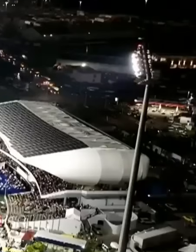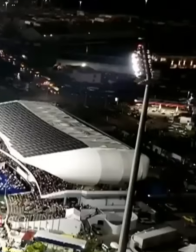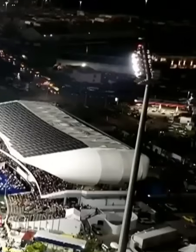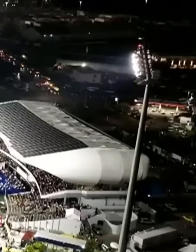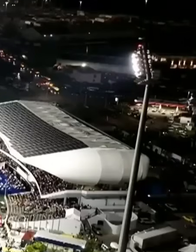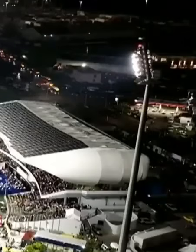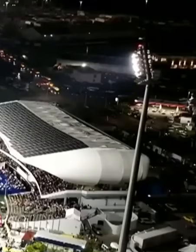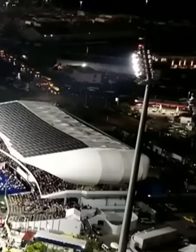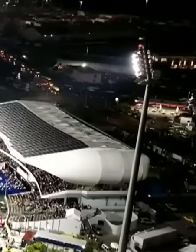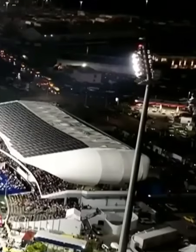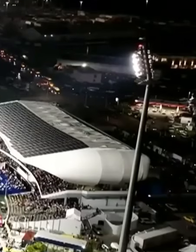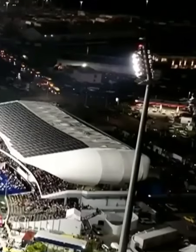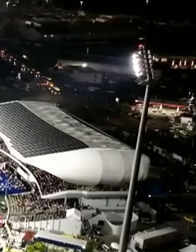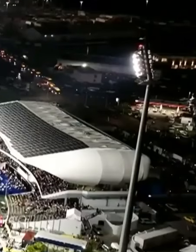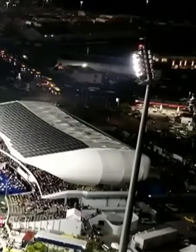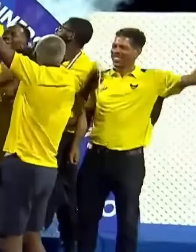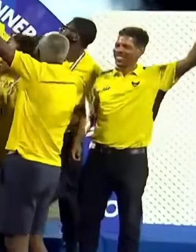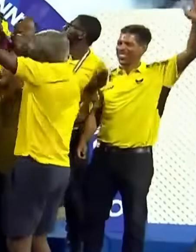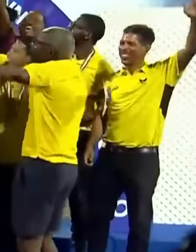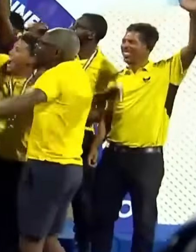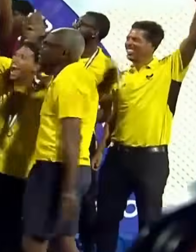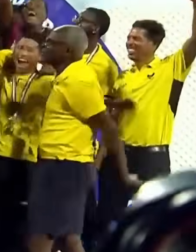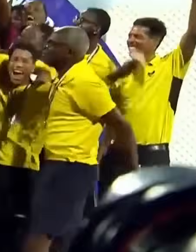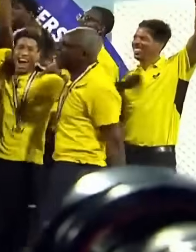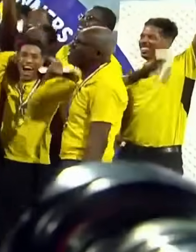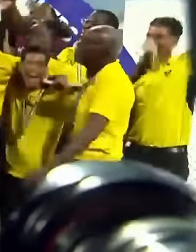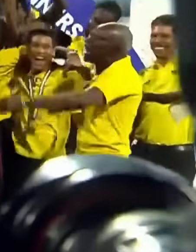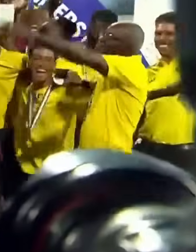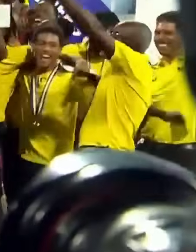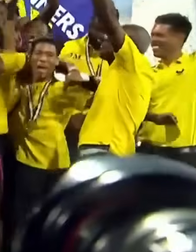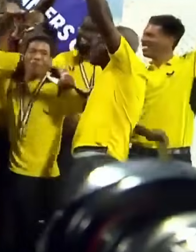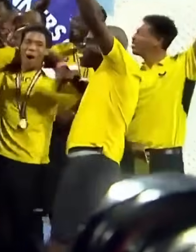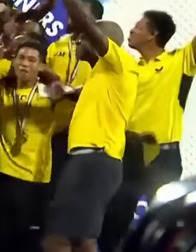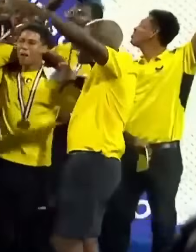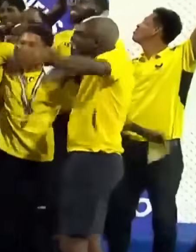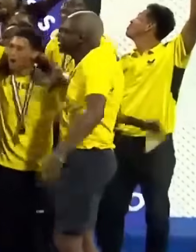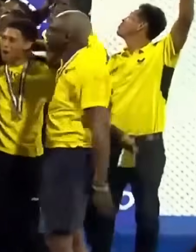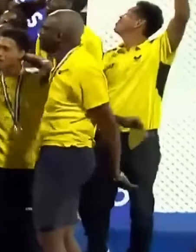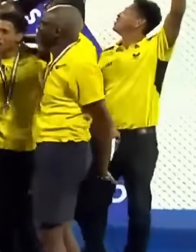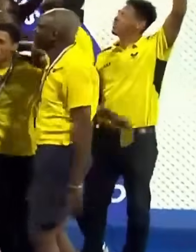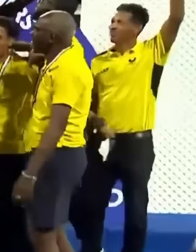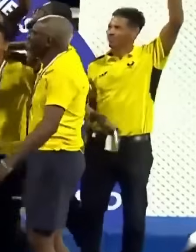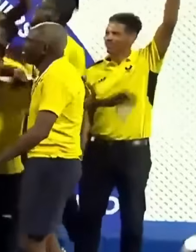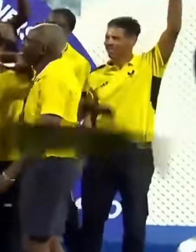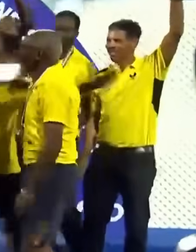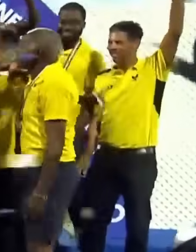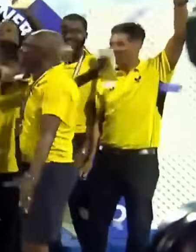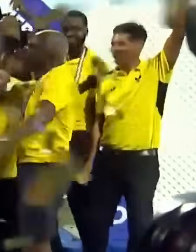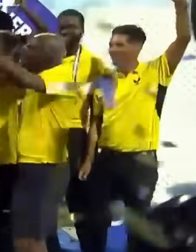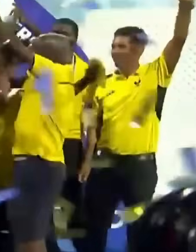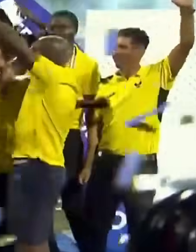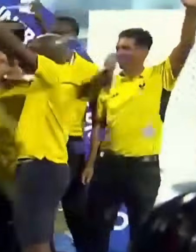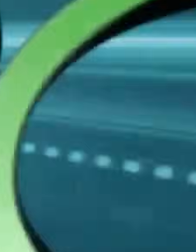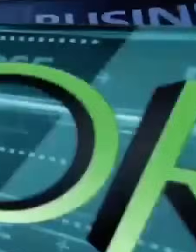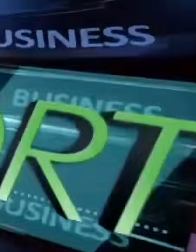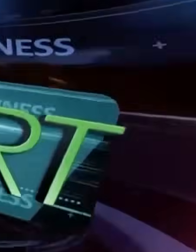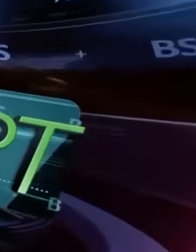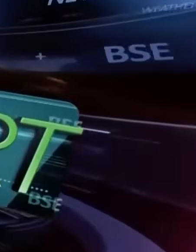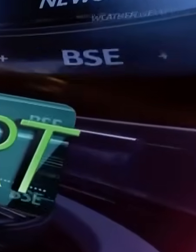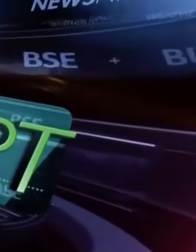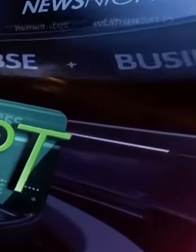the final at Kensington Oval won by UA Blackbirds over Britain's Hill. Anmar Goodrich-Boyce, CBC Sports.